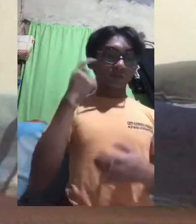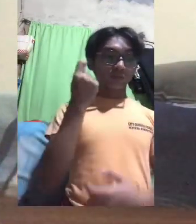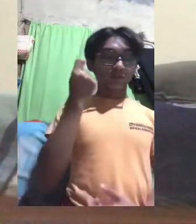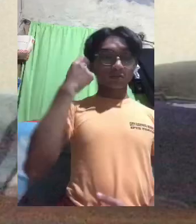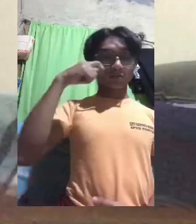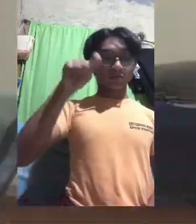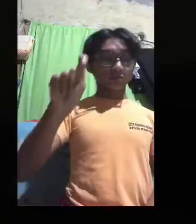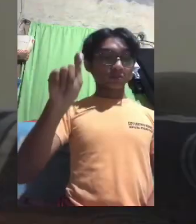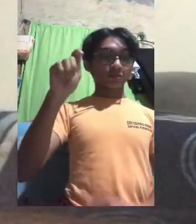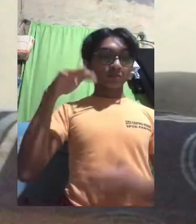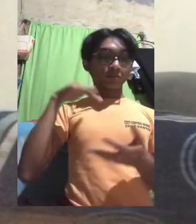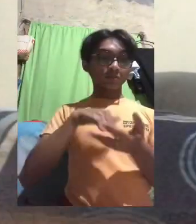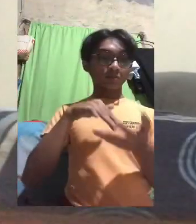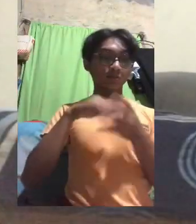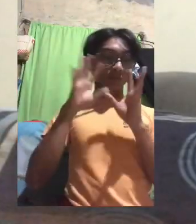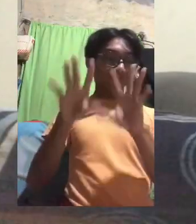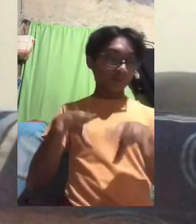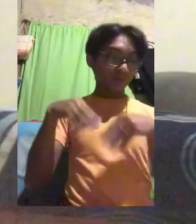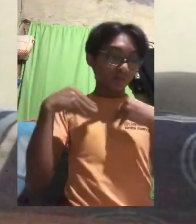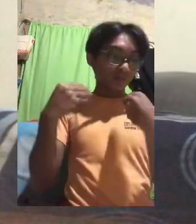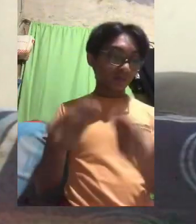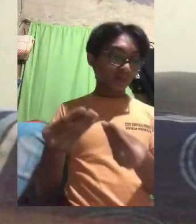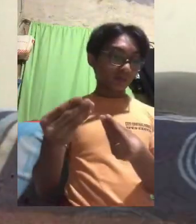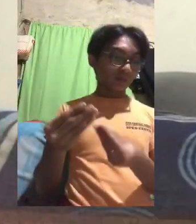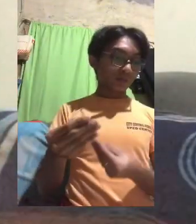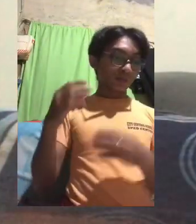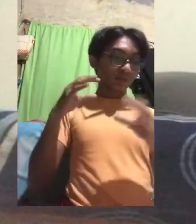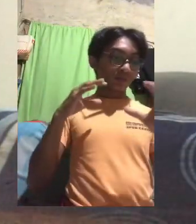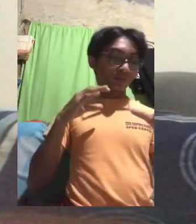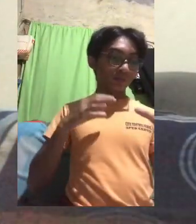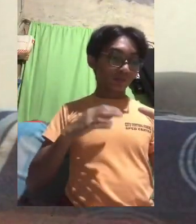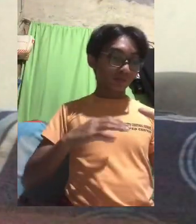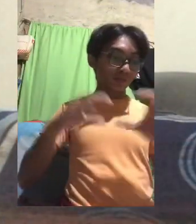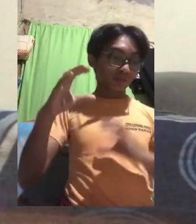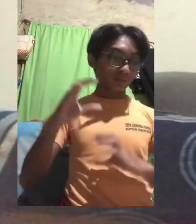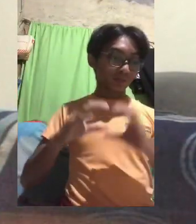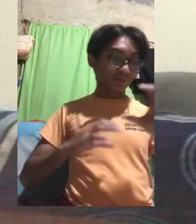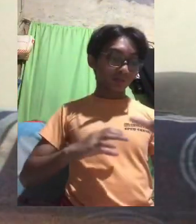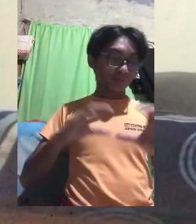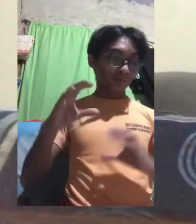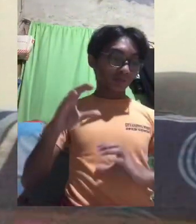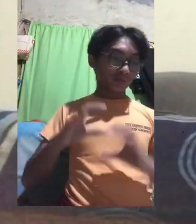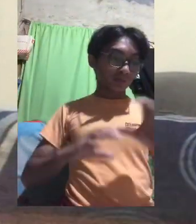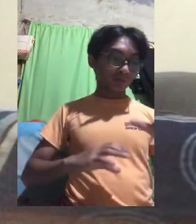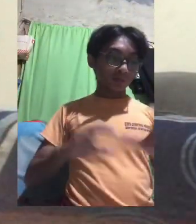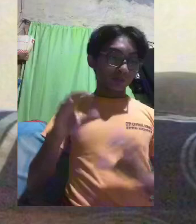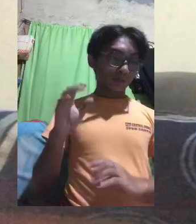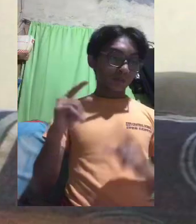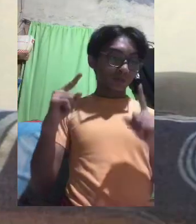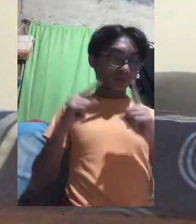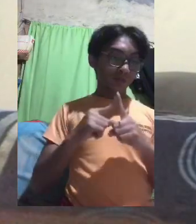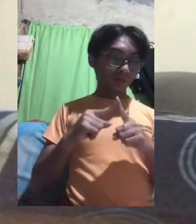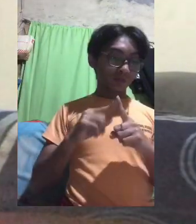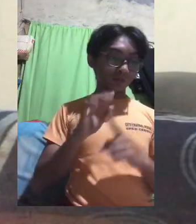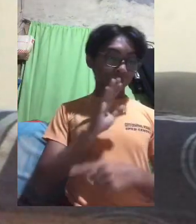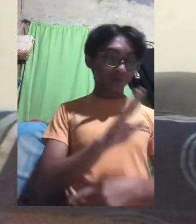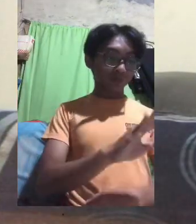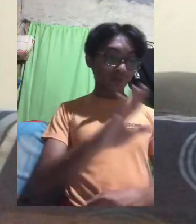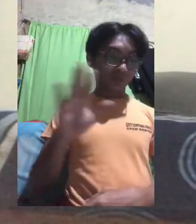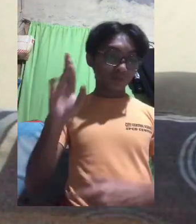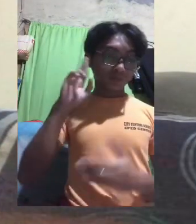answers the question: what is topic all about? Why is topic important today? What are the issues or concerns related to this